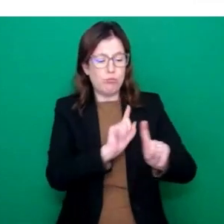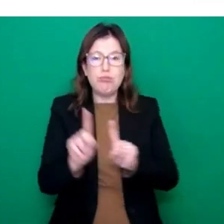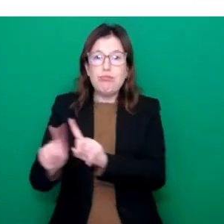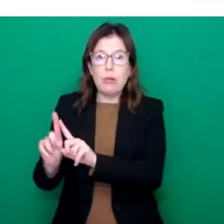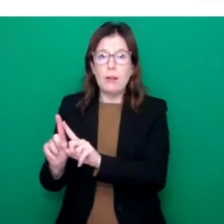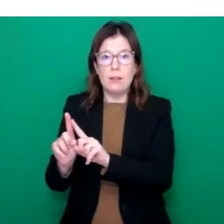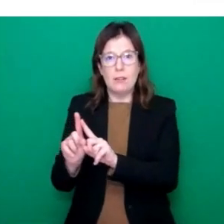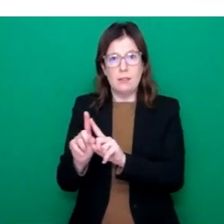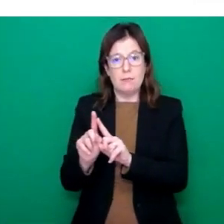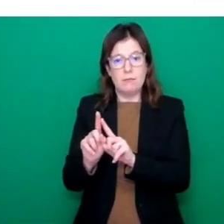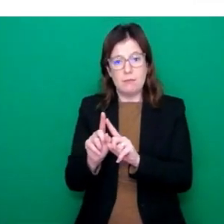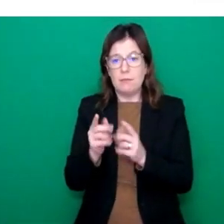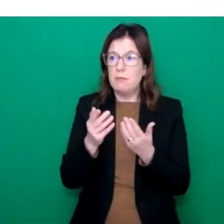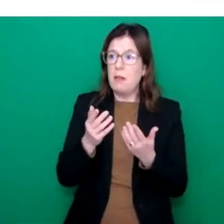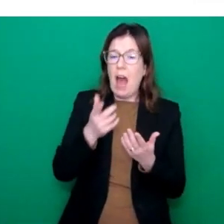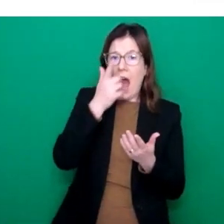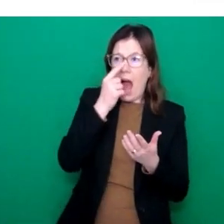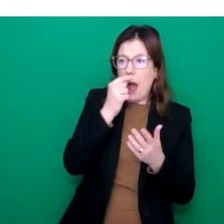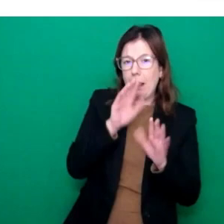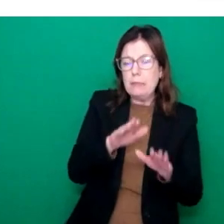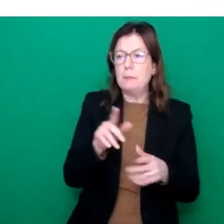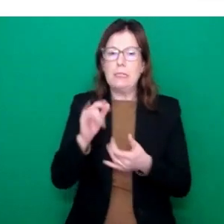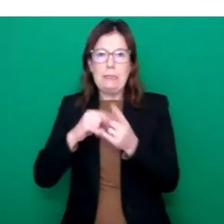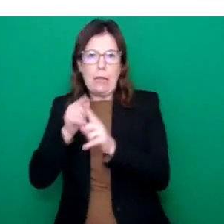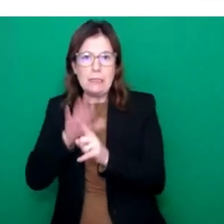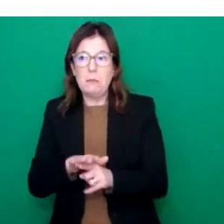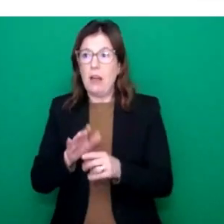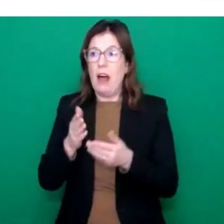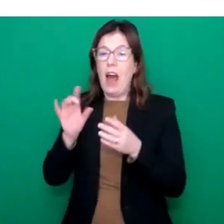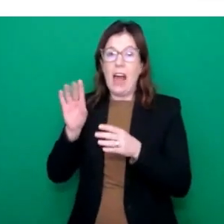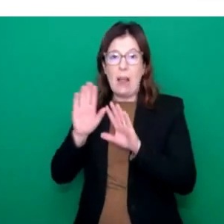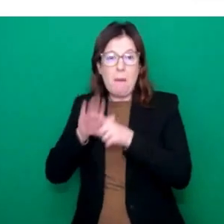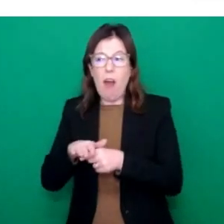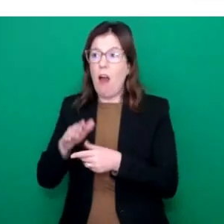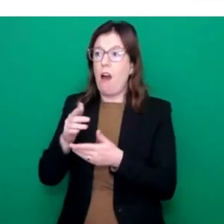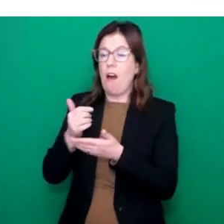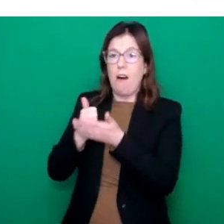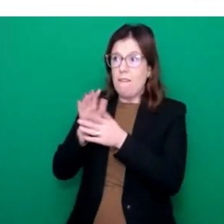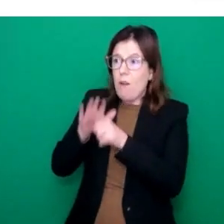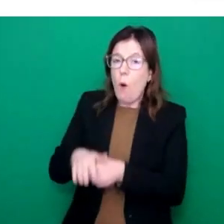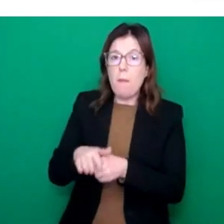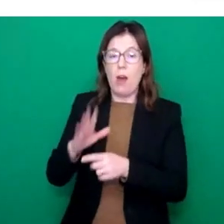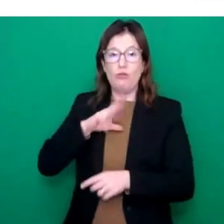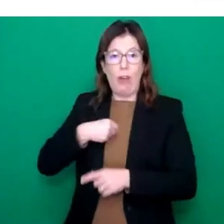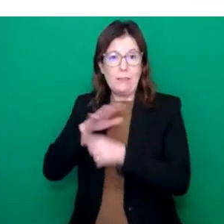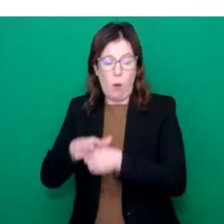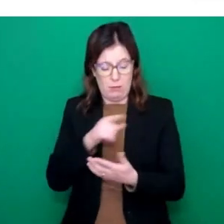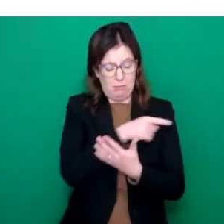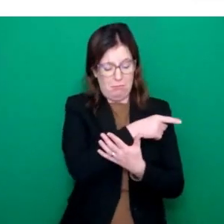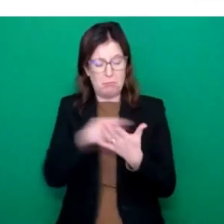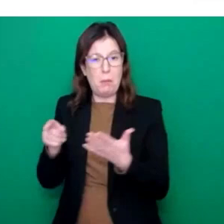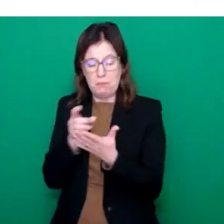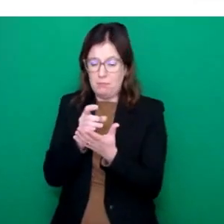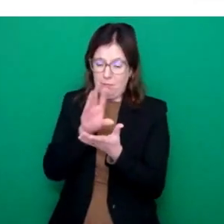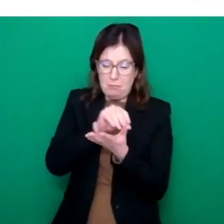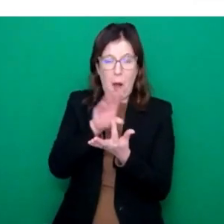but not limited to ableism, sexism, Islamophobia, homophobia and transphobia. In light of my